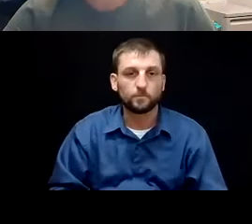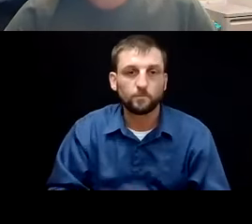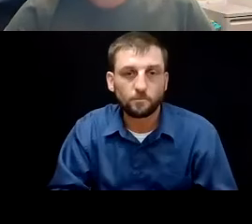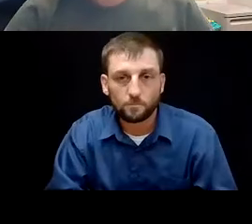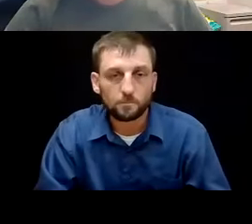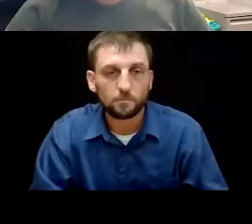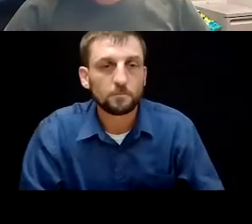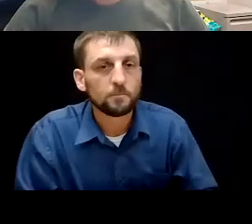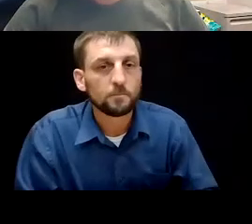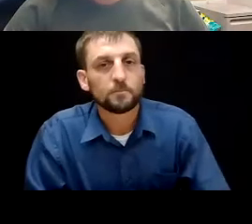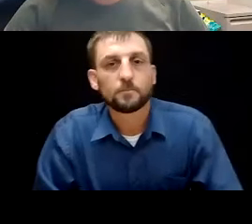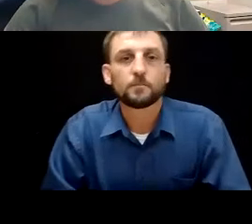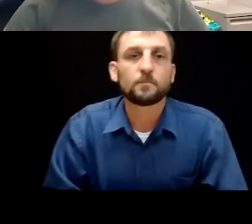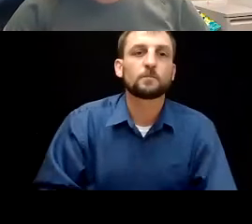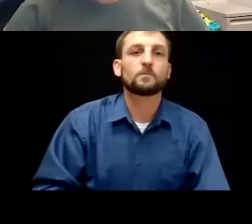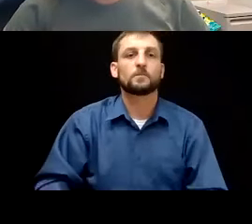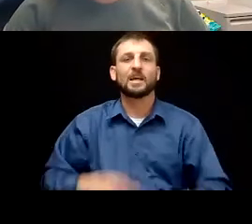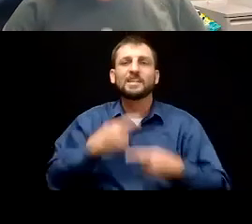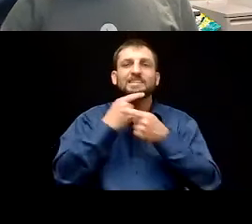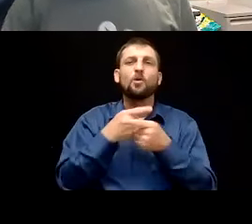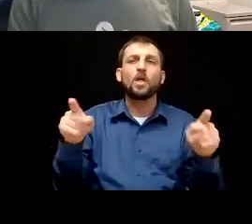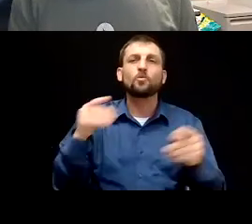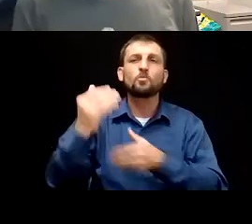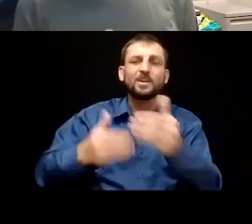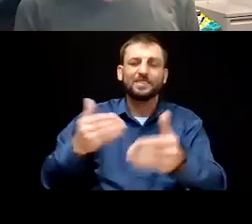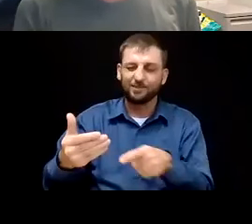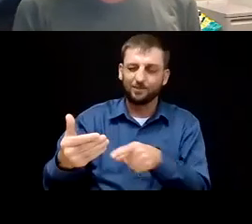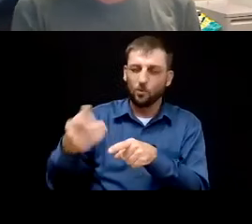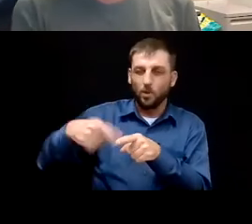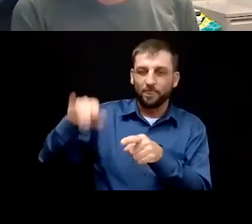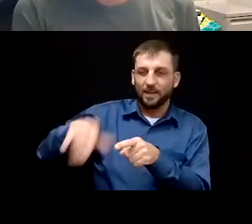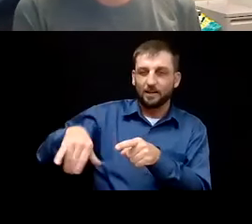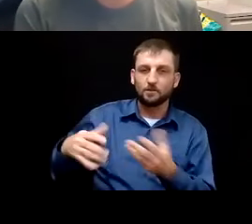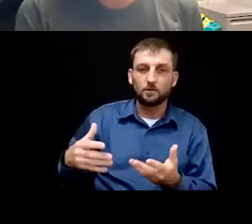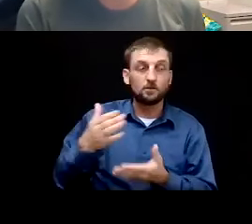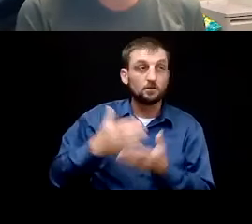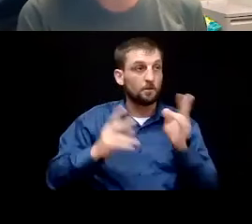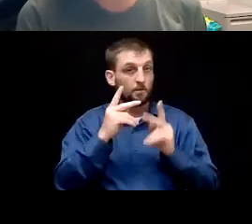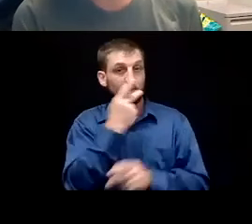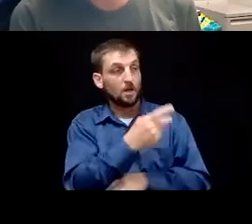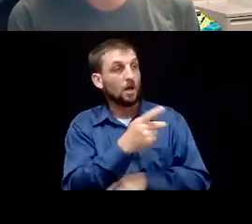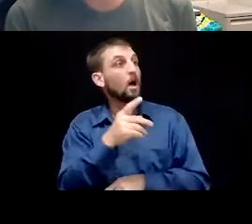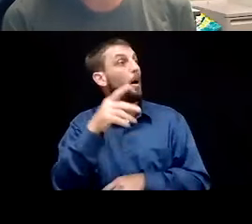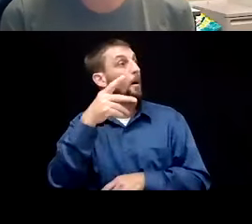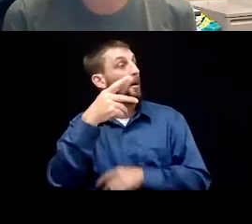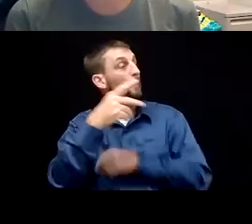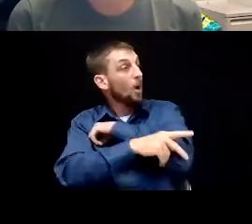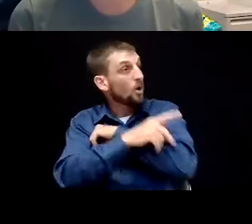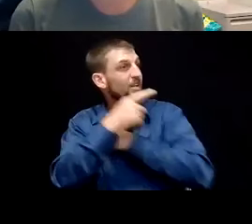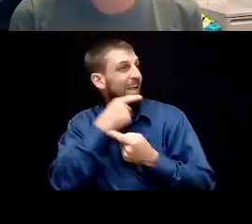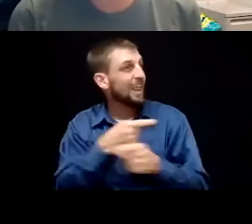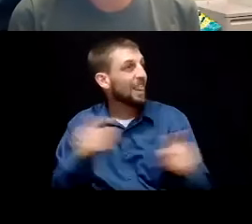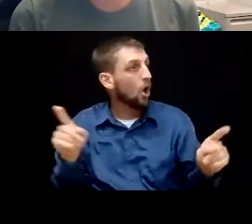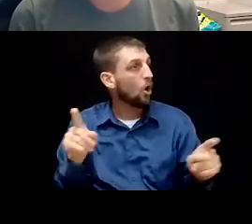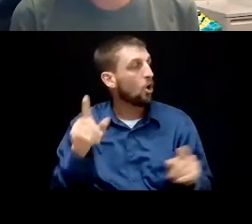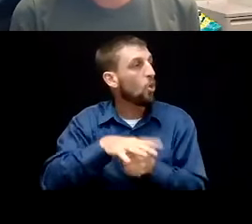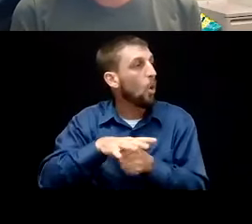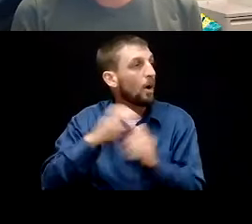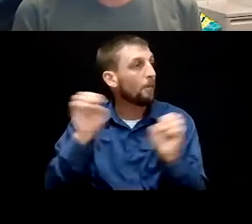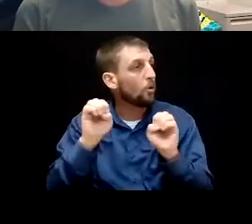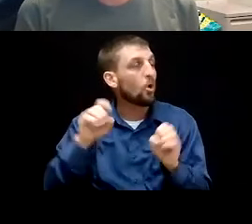So what is the declaration process? I know sometimes people hear on the news that the parish has declared a local emergency or the state has declared an